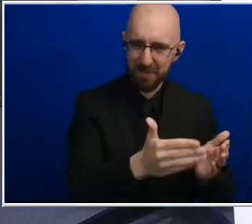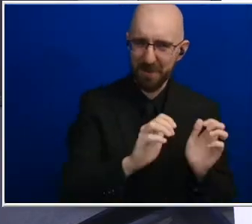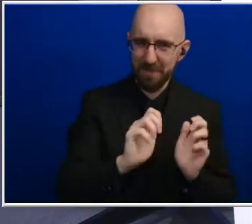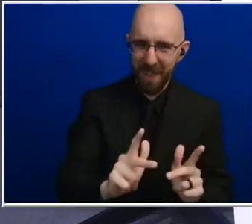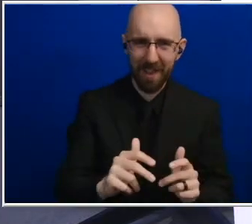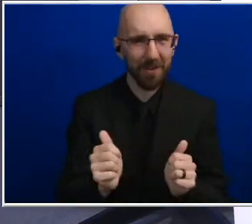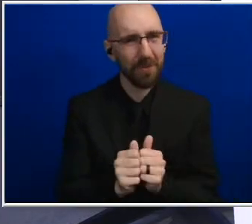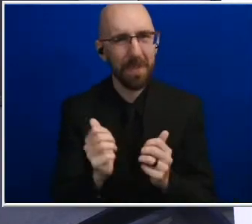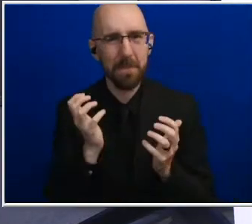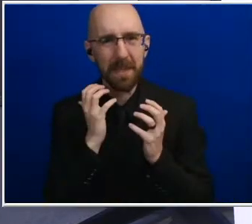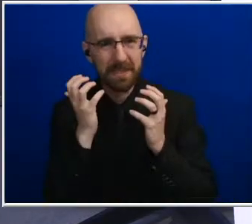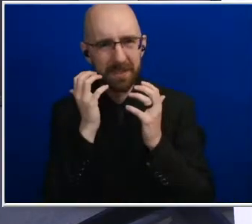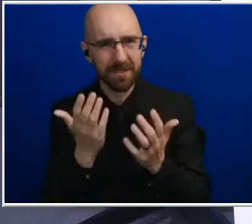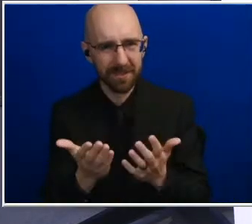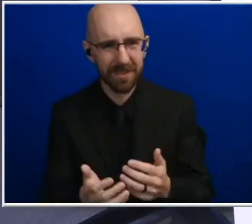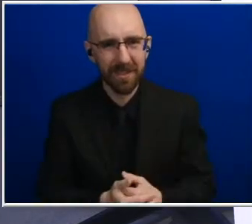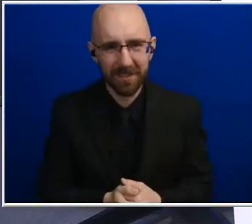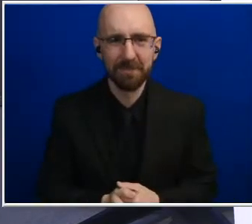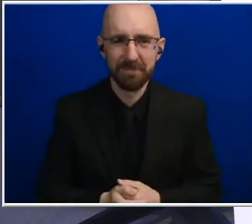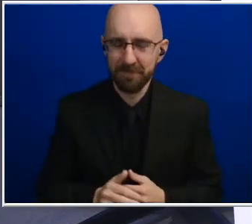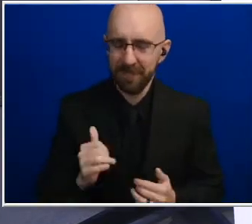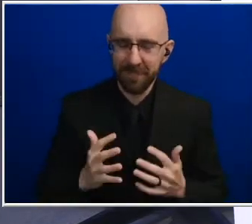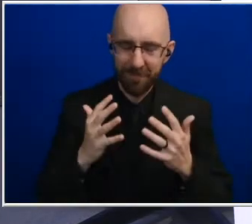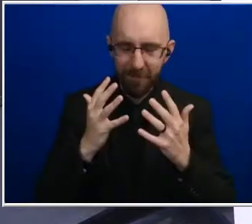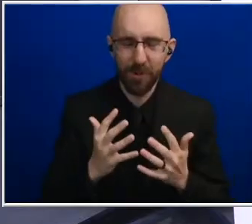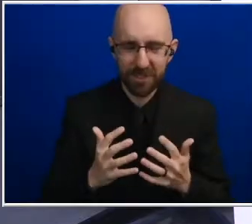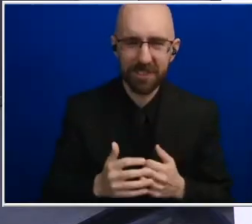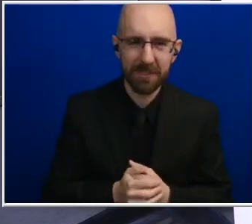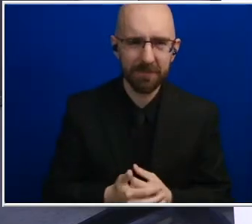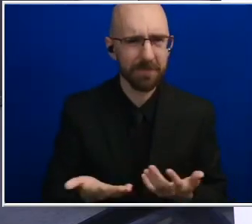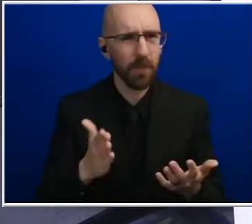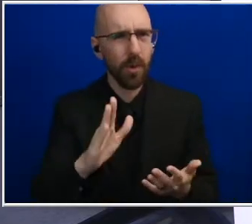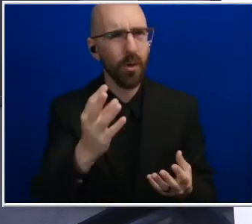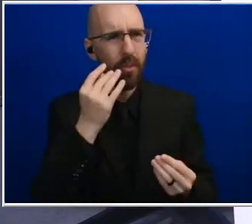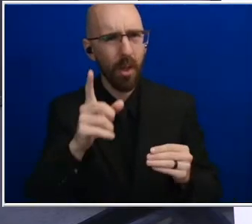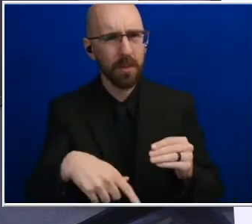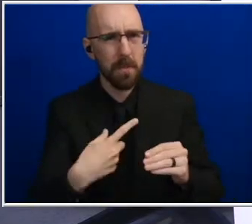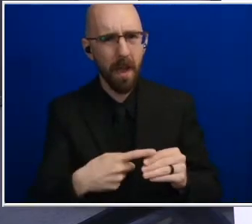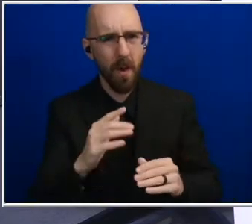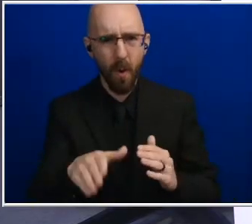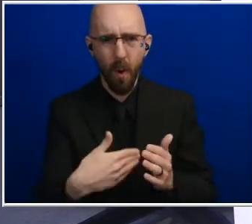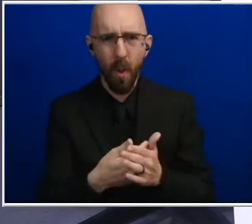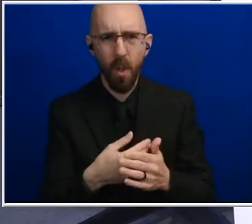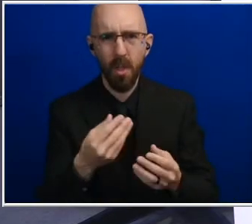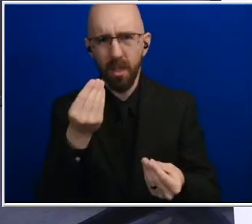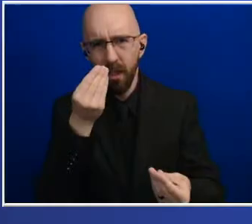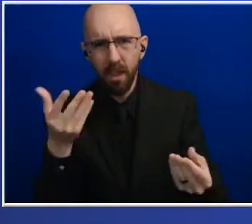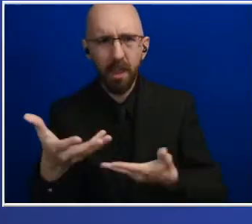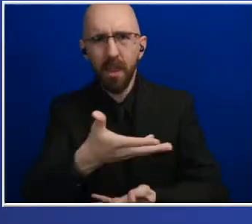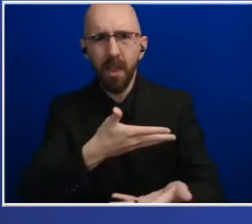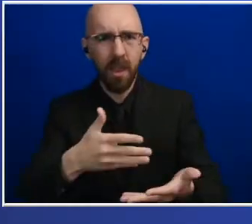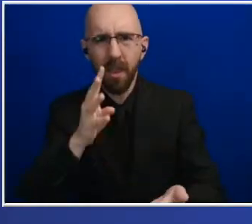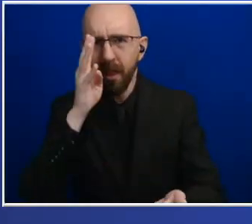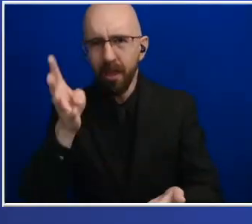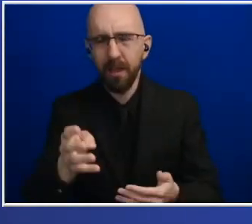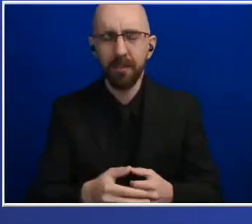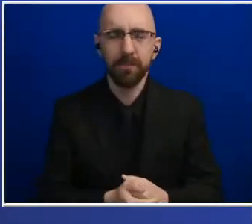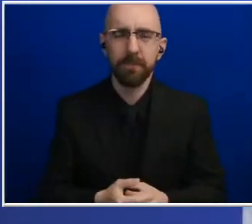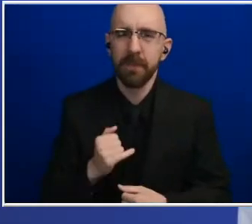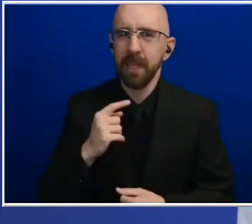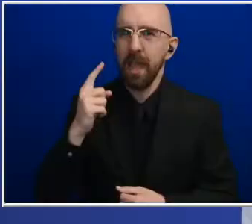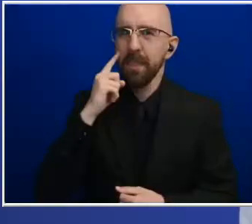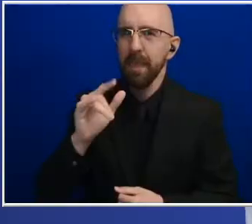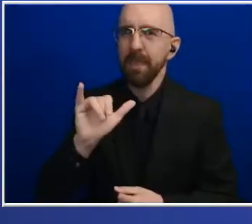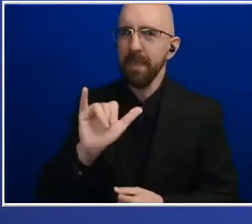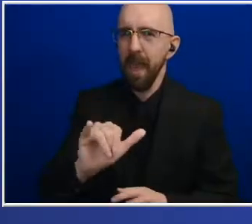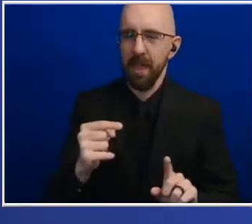that's unfortunate. Yeah. So what is your thought about all the disinformation in the poppycock? I think that goes to the context we